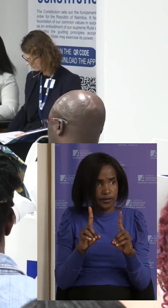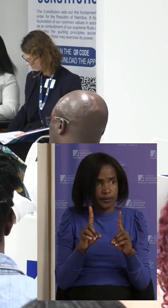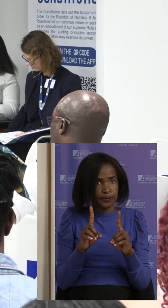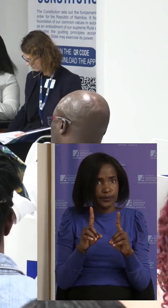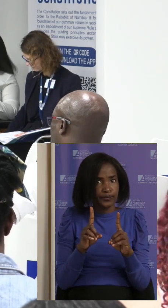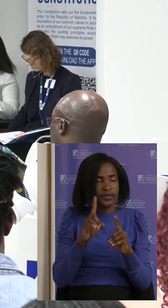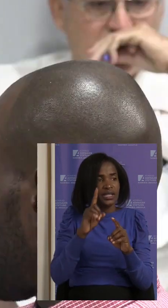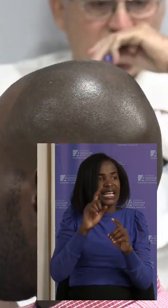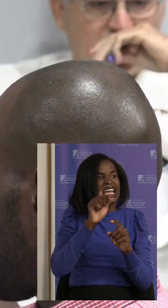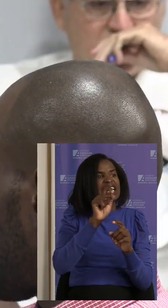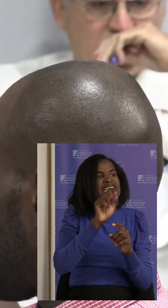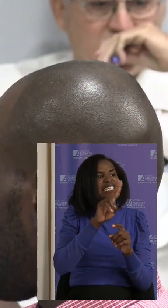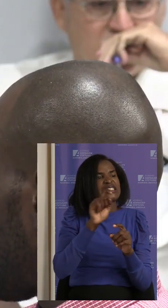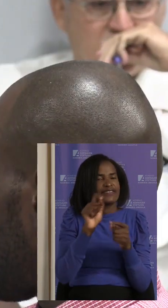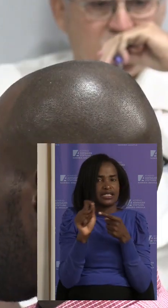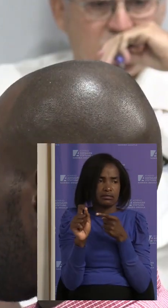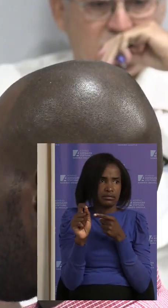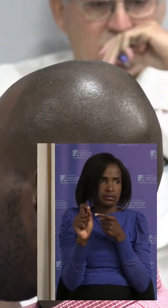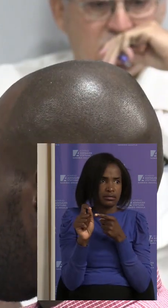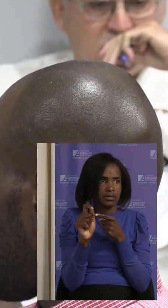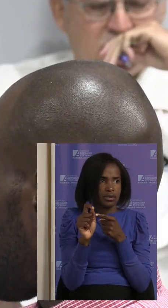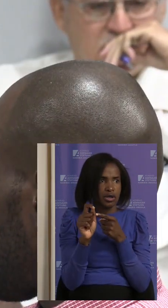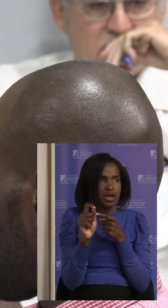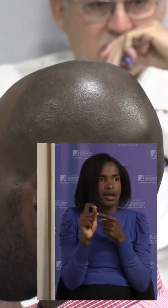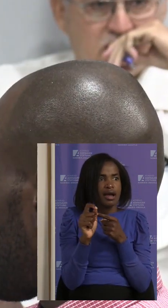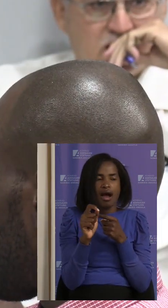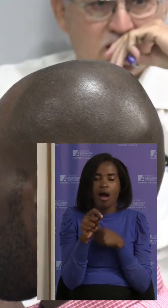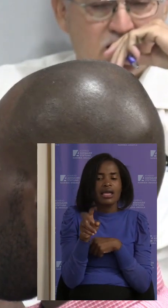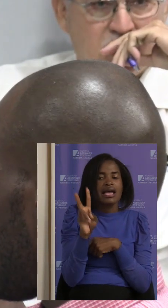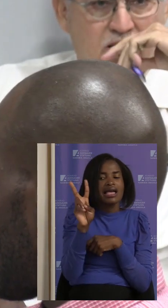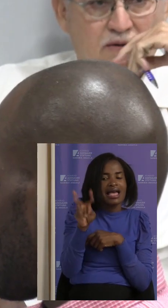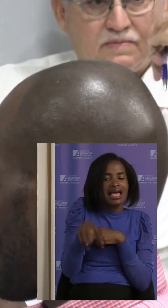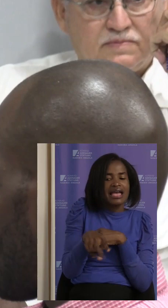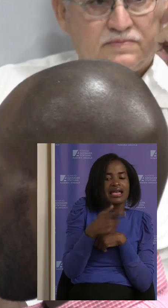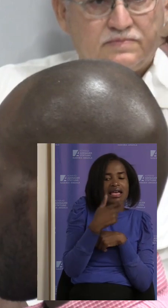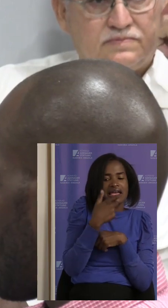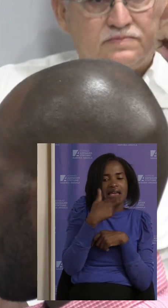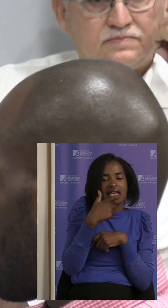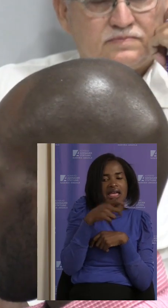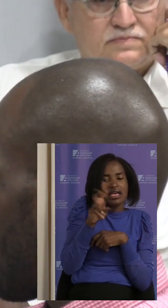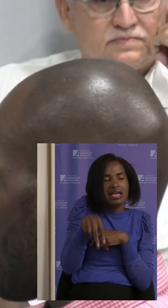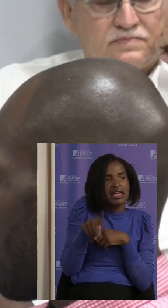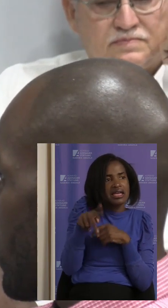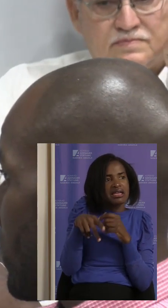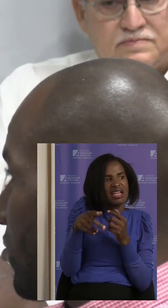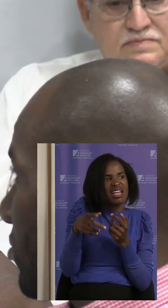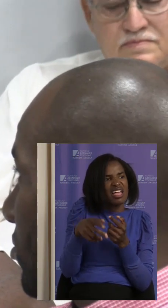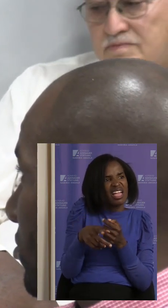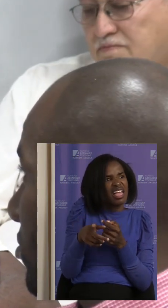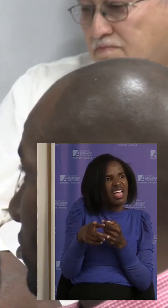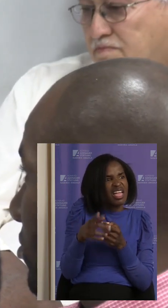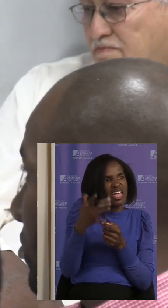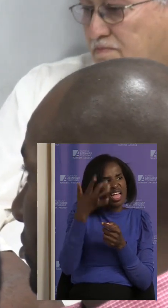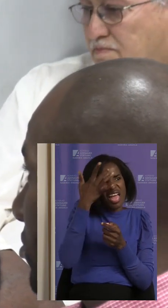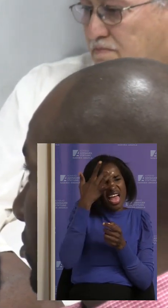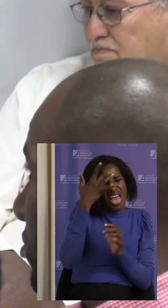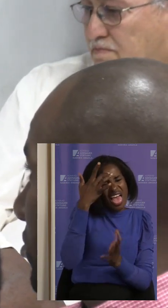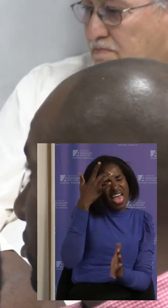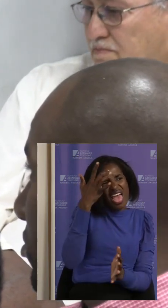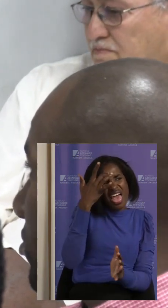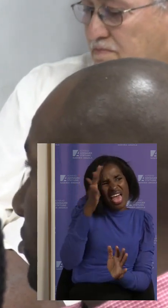When it comes to TVET, there is a stereotyping where TVET is regarded maybe for those that are not